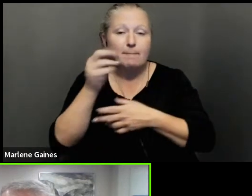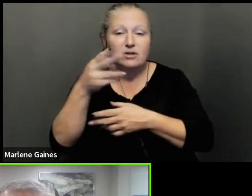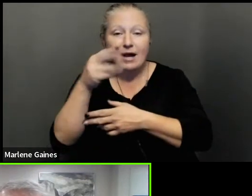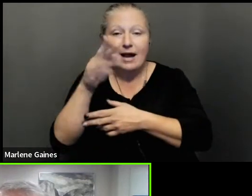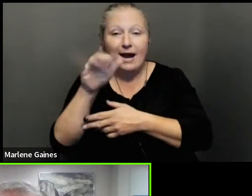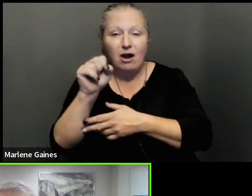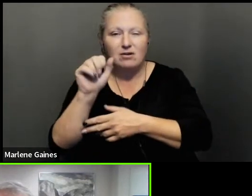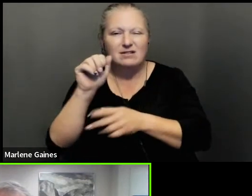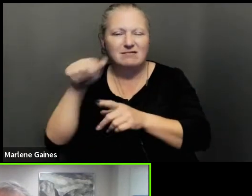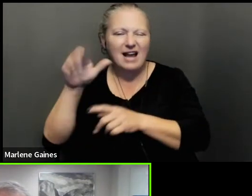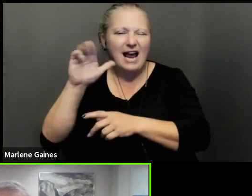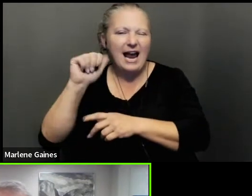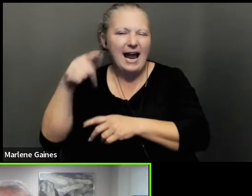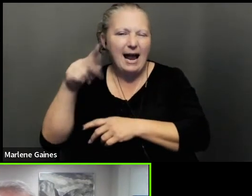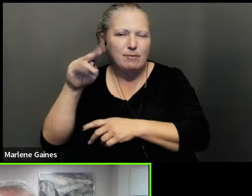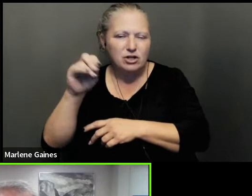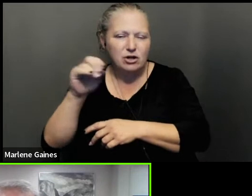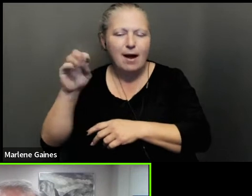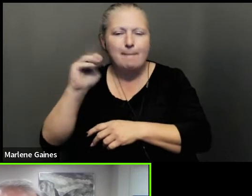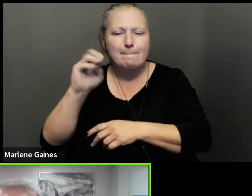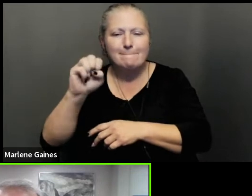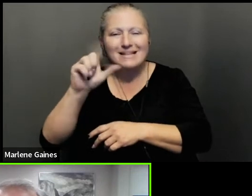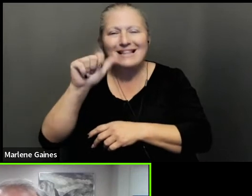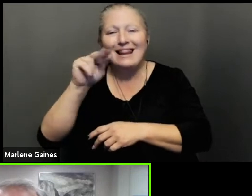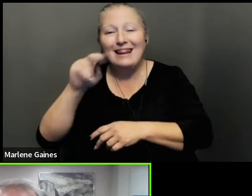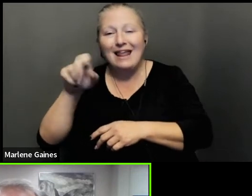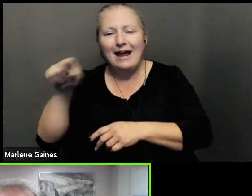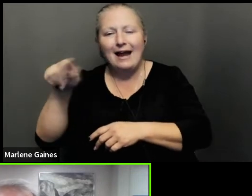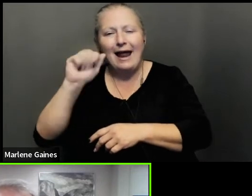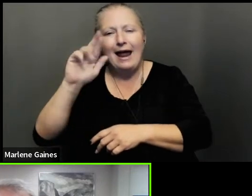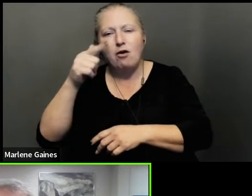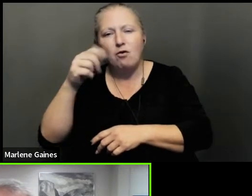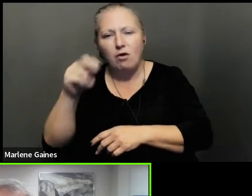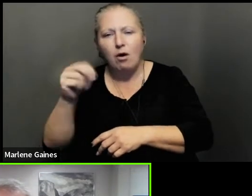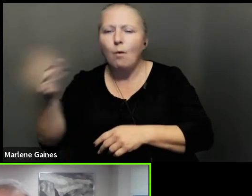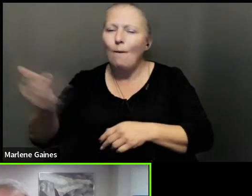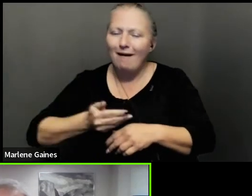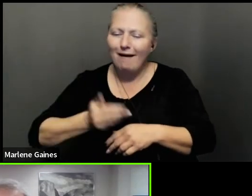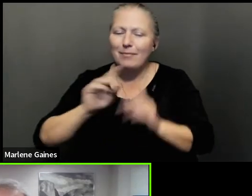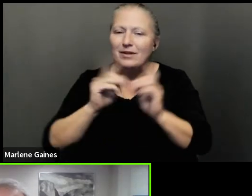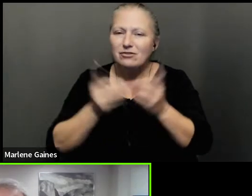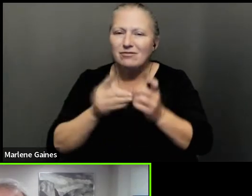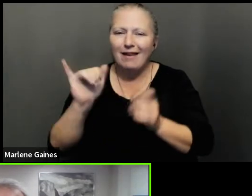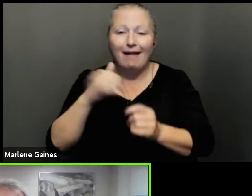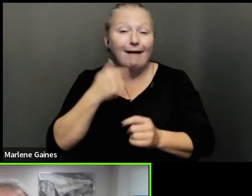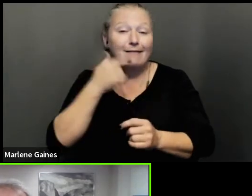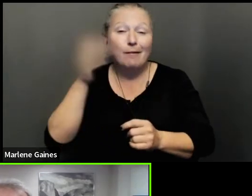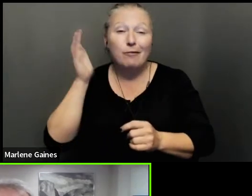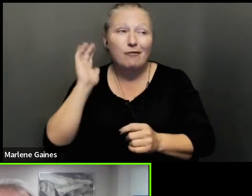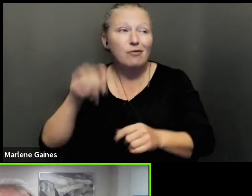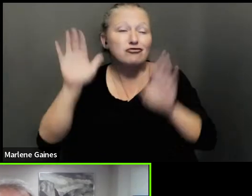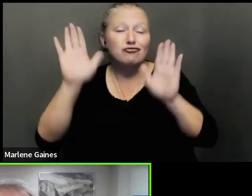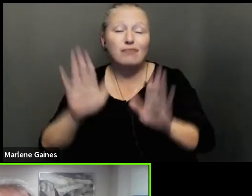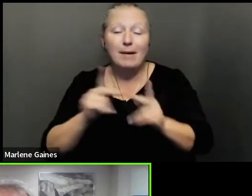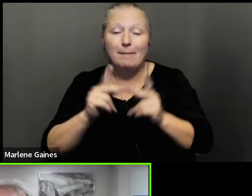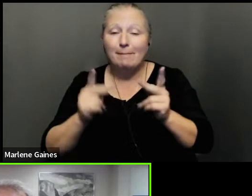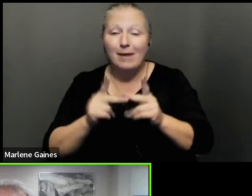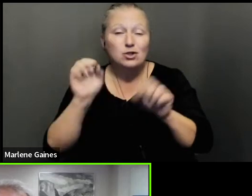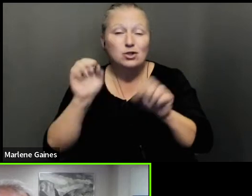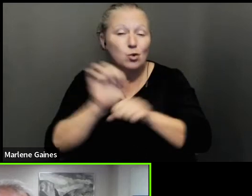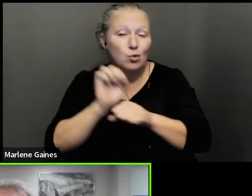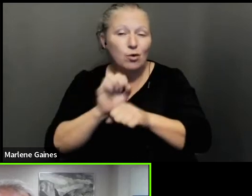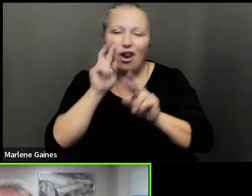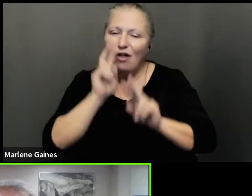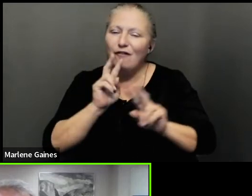at Cappuccino and Ms. Lane at Aragon. Welcome to the district. As I've said before, it's a great place to work, and look